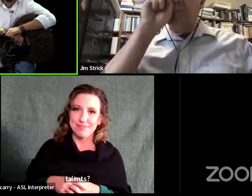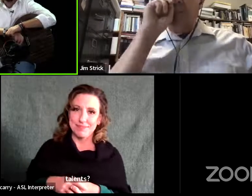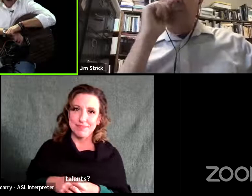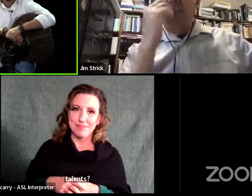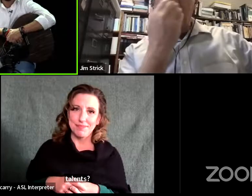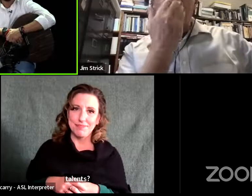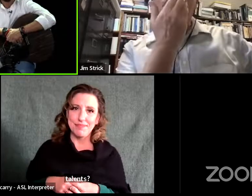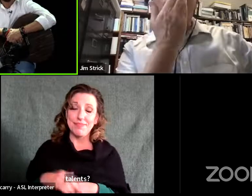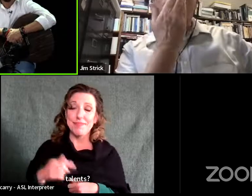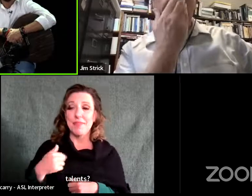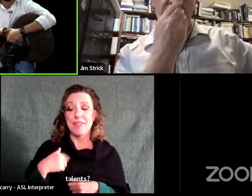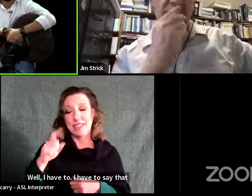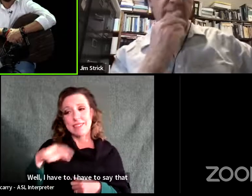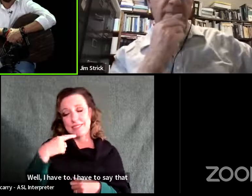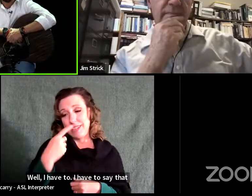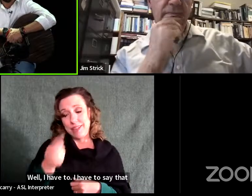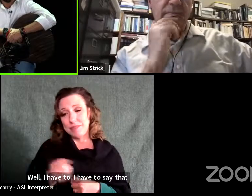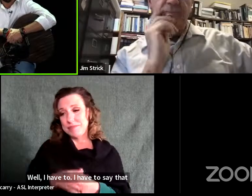I have to say that because